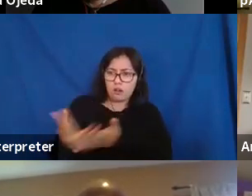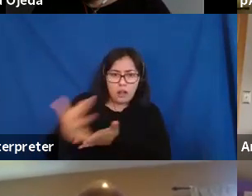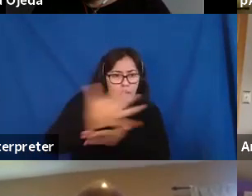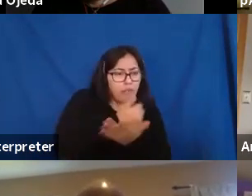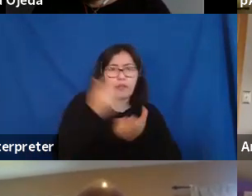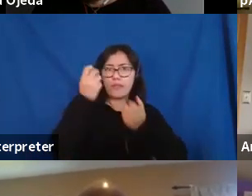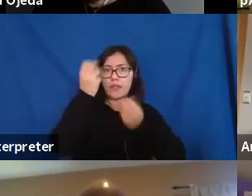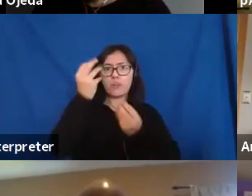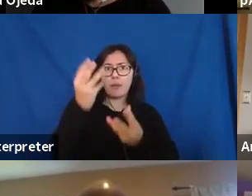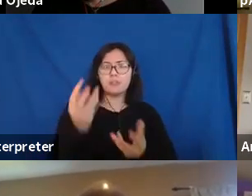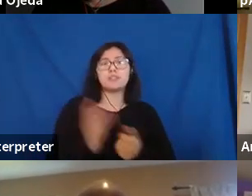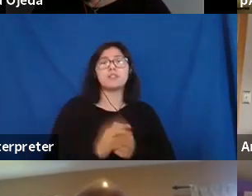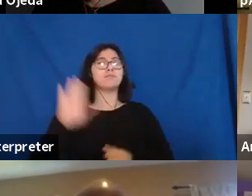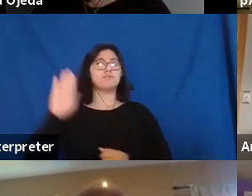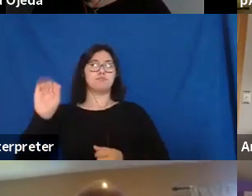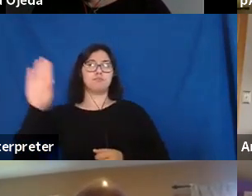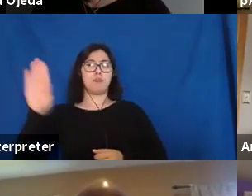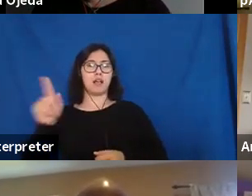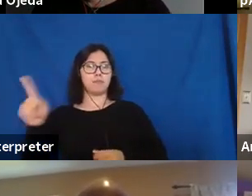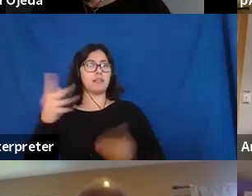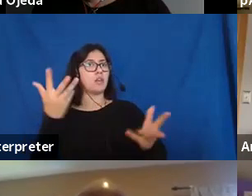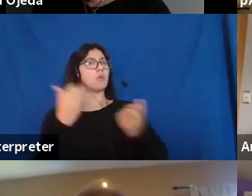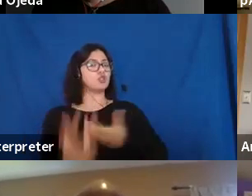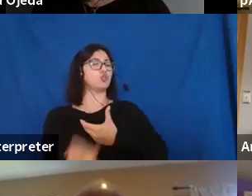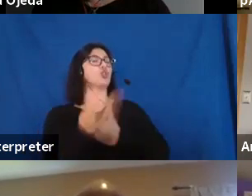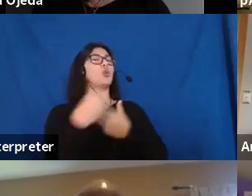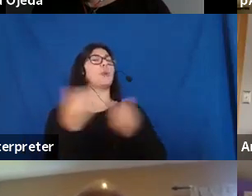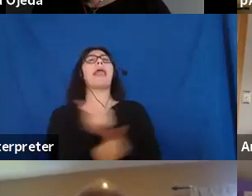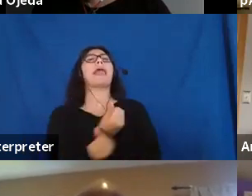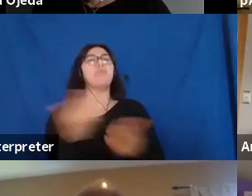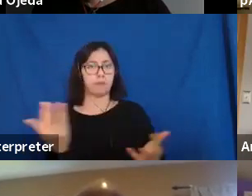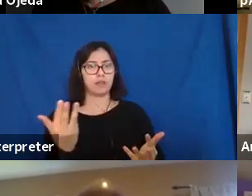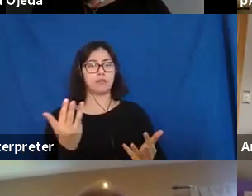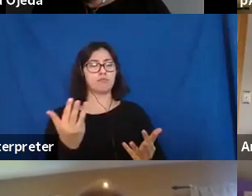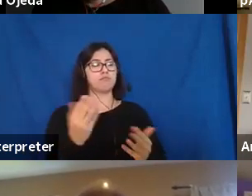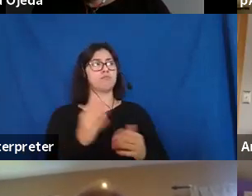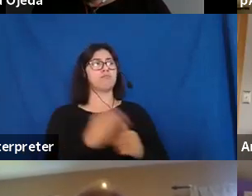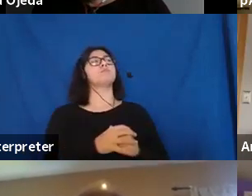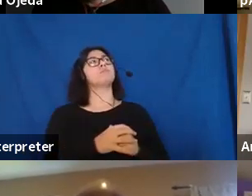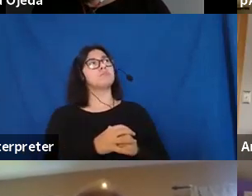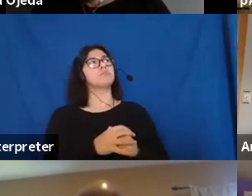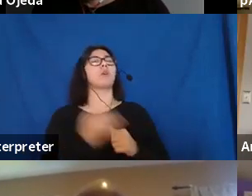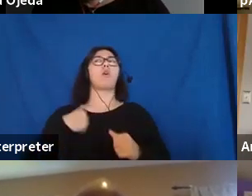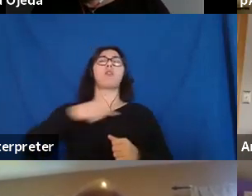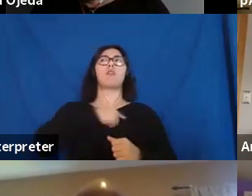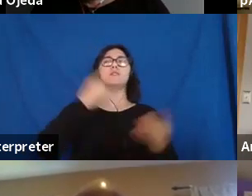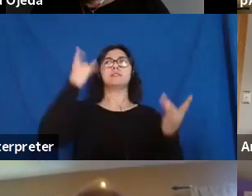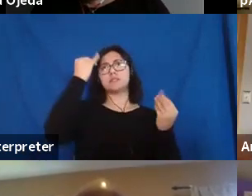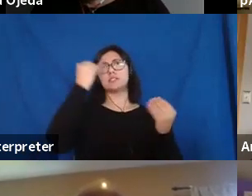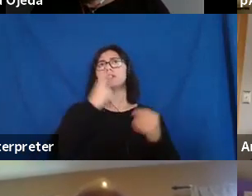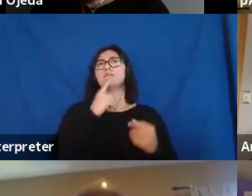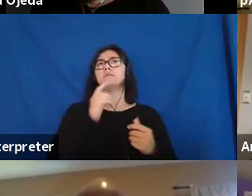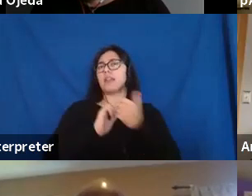together. Bob wants to move forward and be exclusive to everyone. And we wanted to, how can we